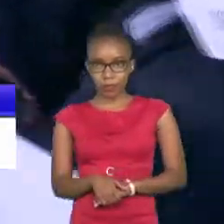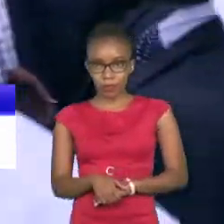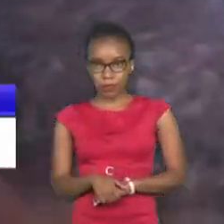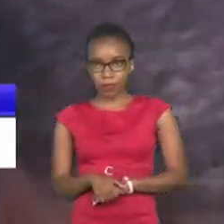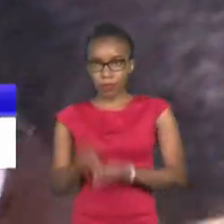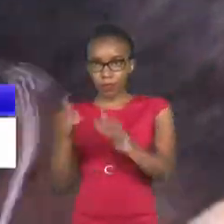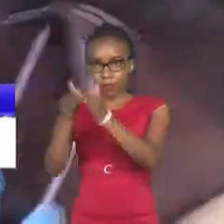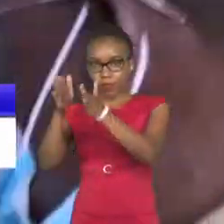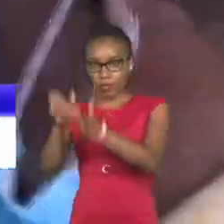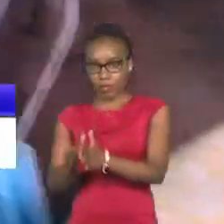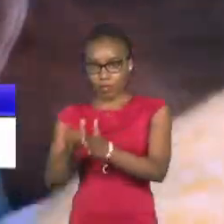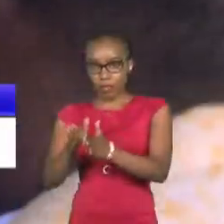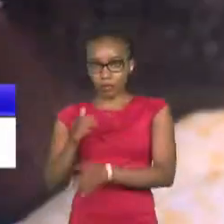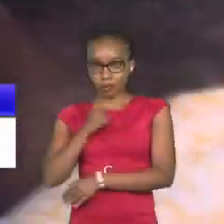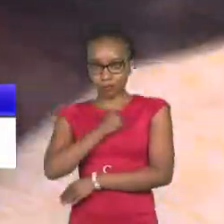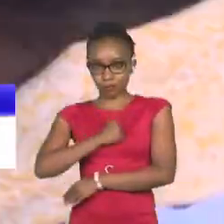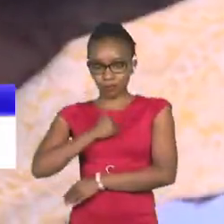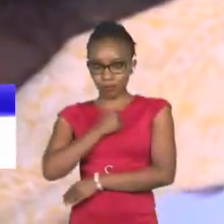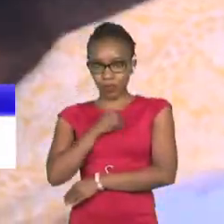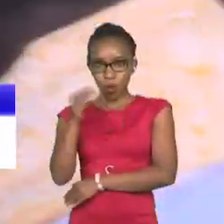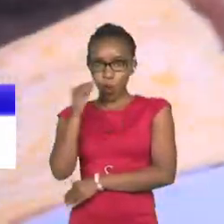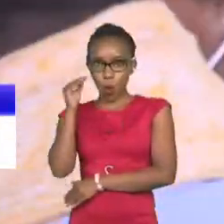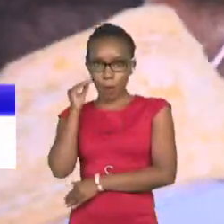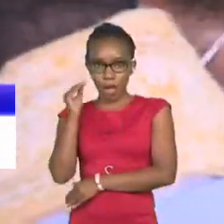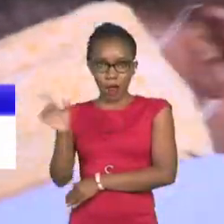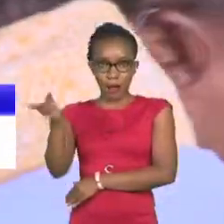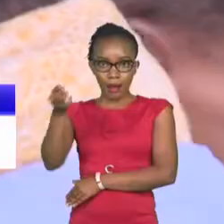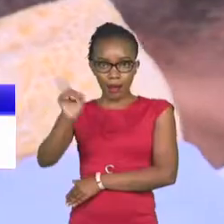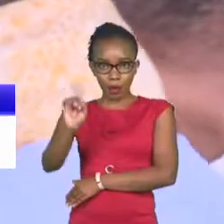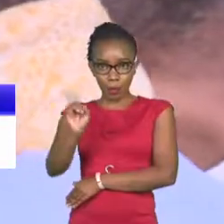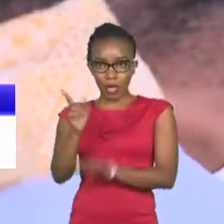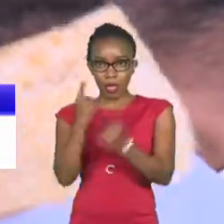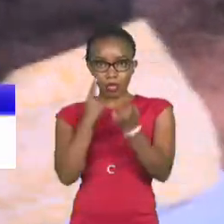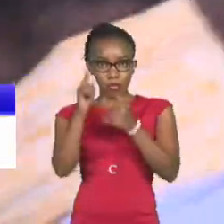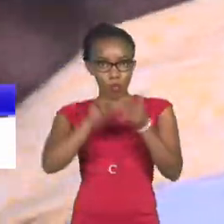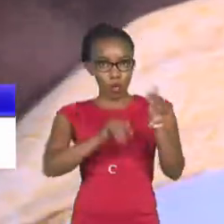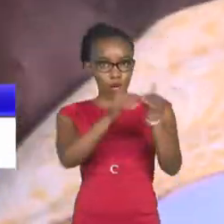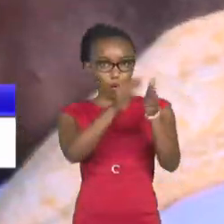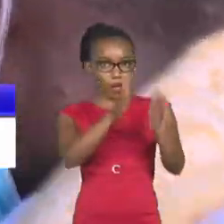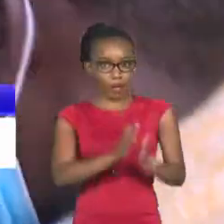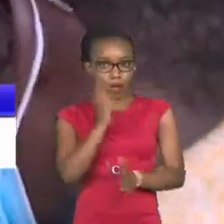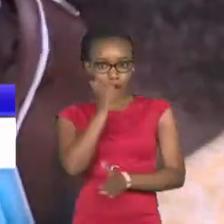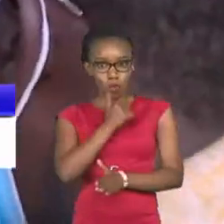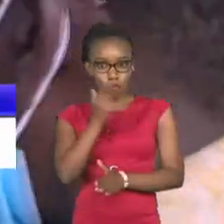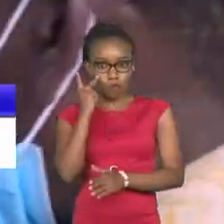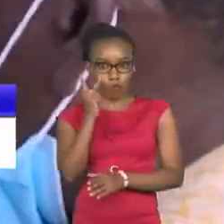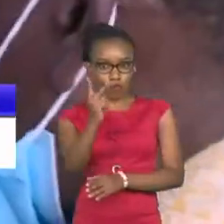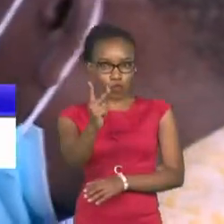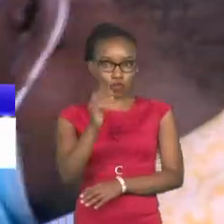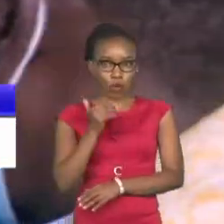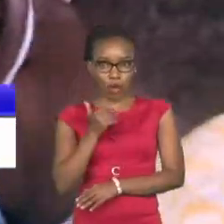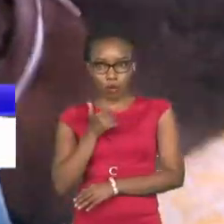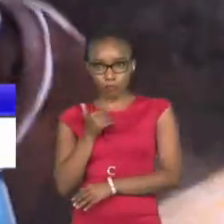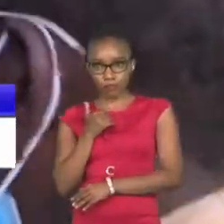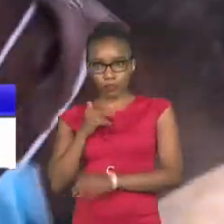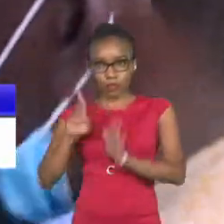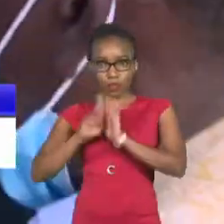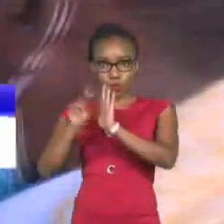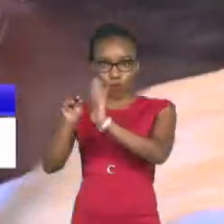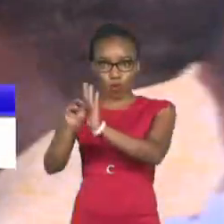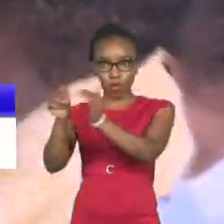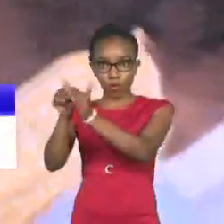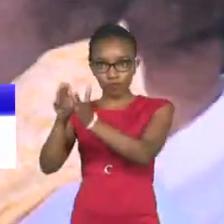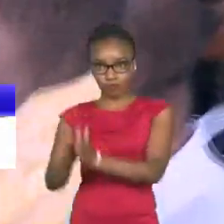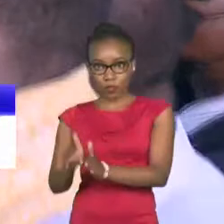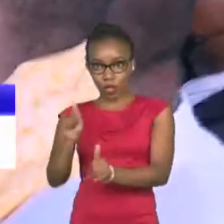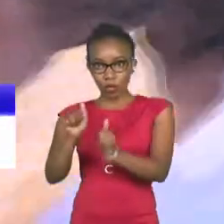Leaders mourned Haji at his home in Riverside, Nairobi, where they termed him as a leader who had a vision and was an exemplary leader that the Northern